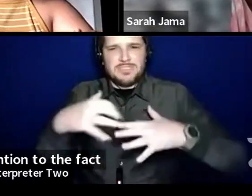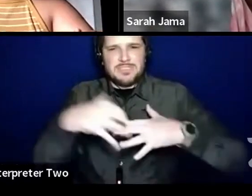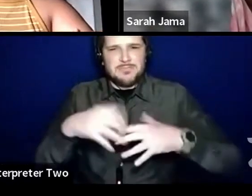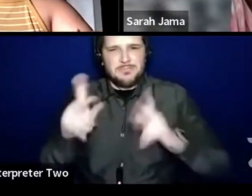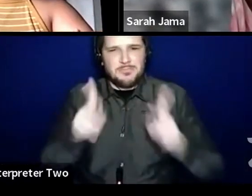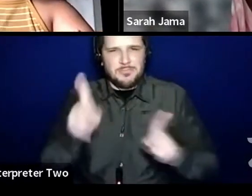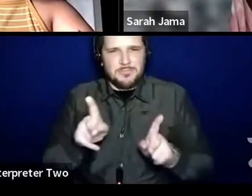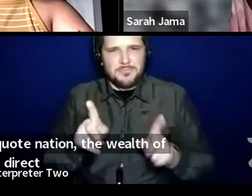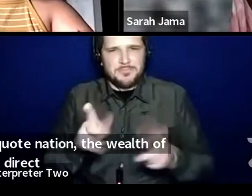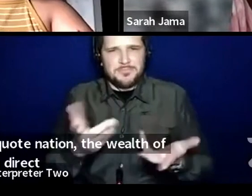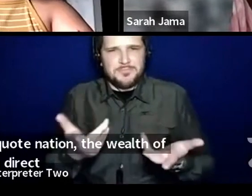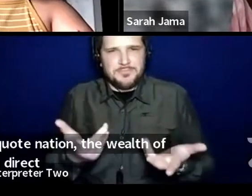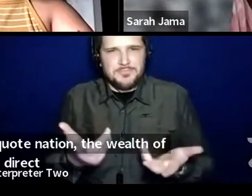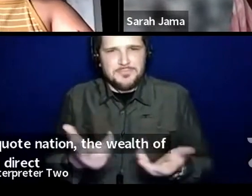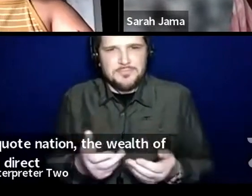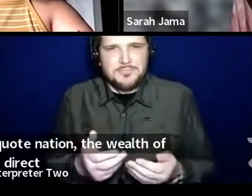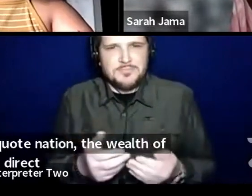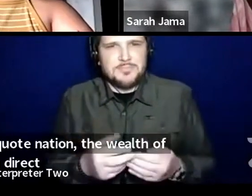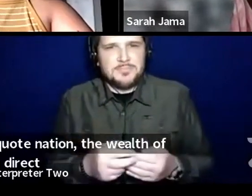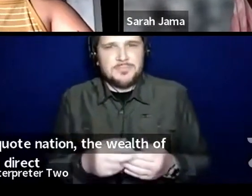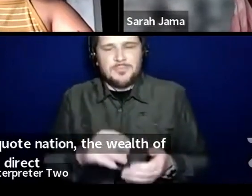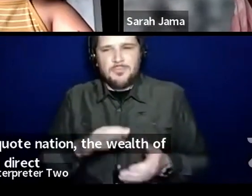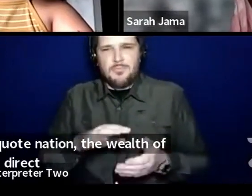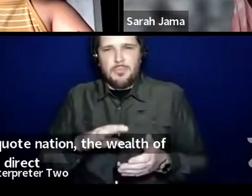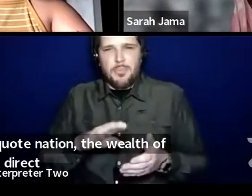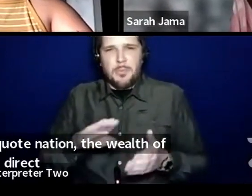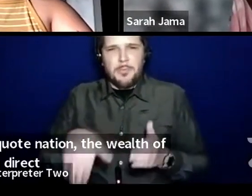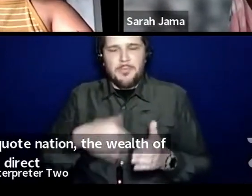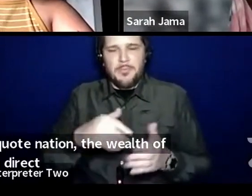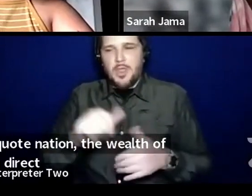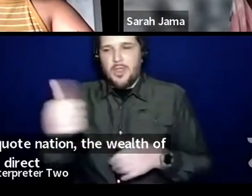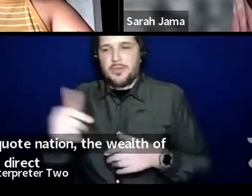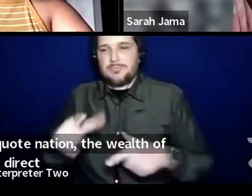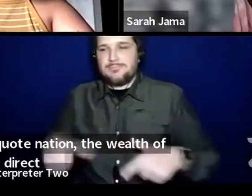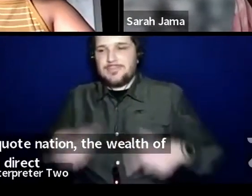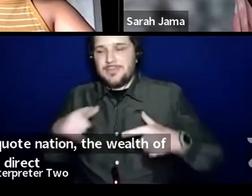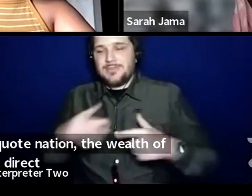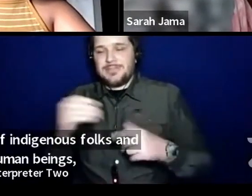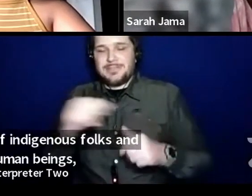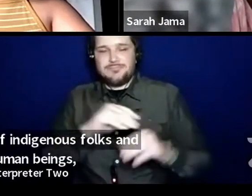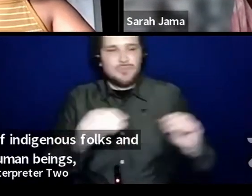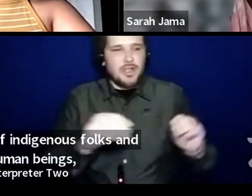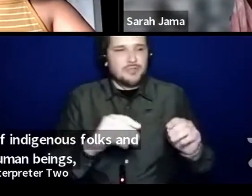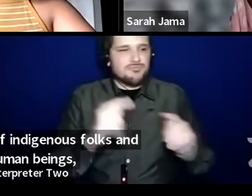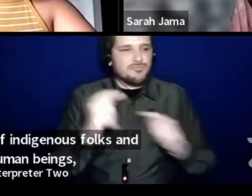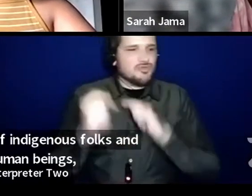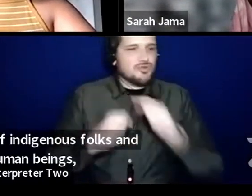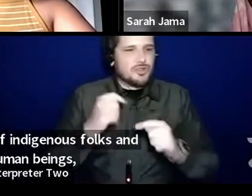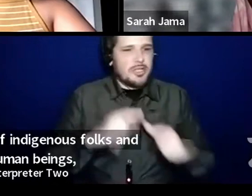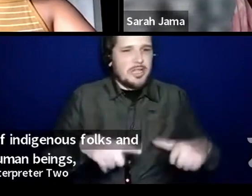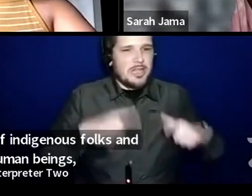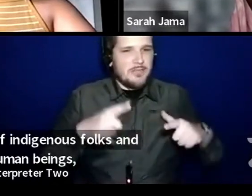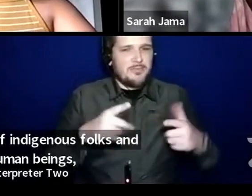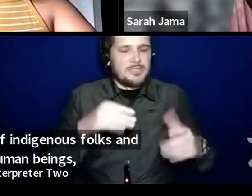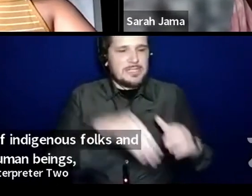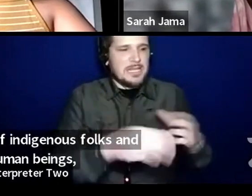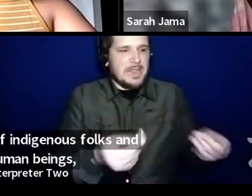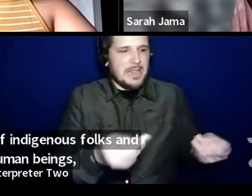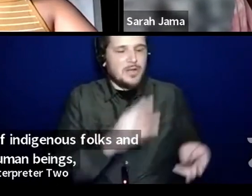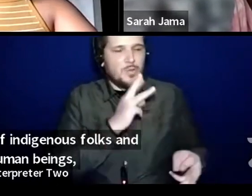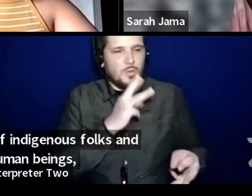as, everything, all the other living and non-traditionally living things that in the land and the